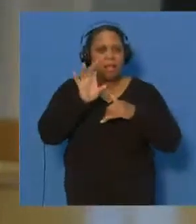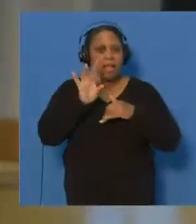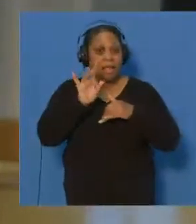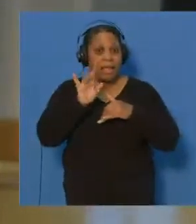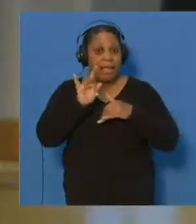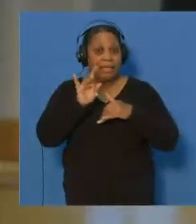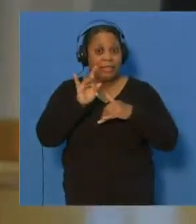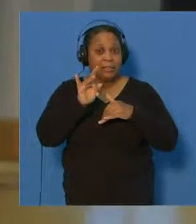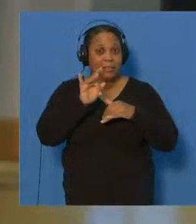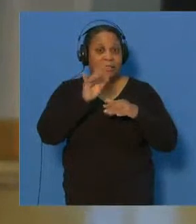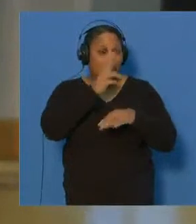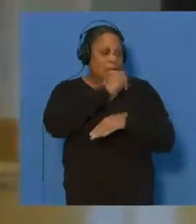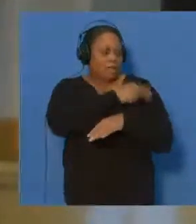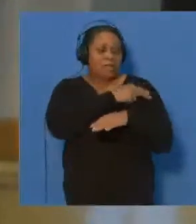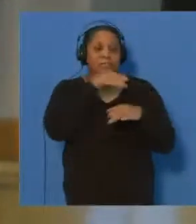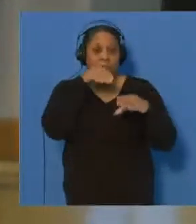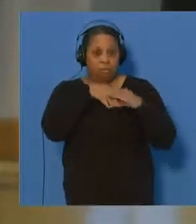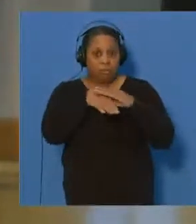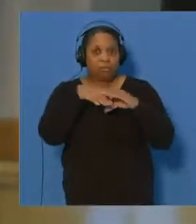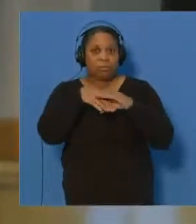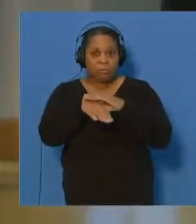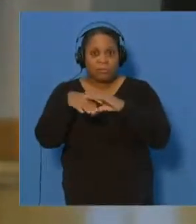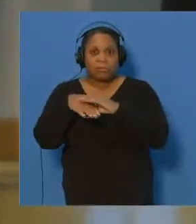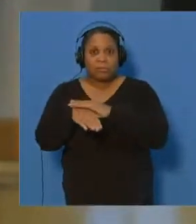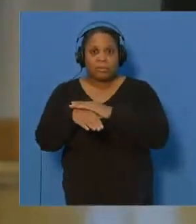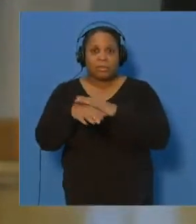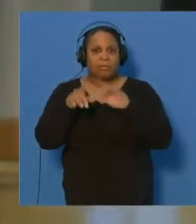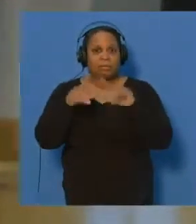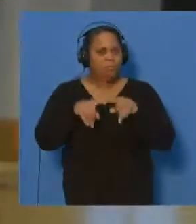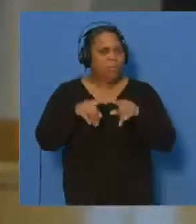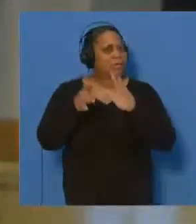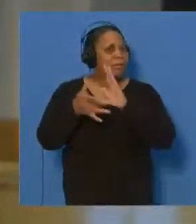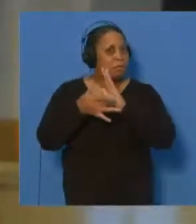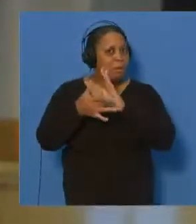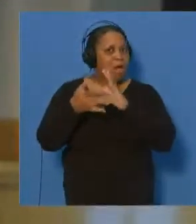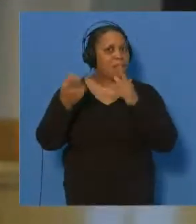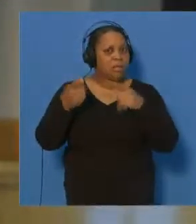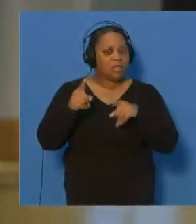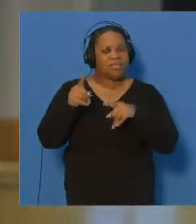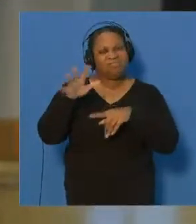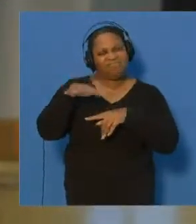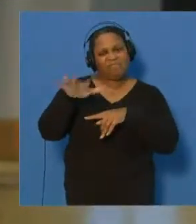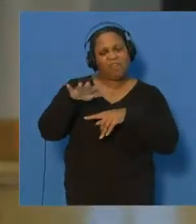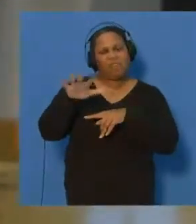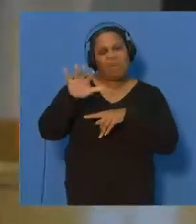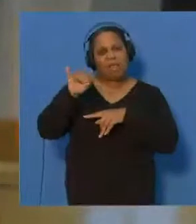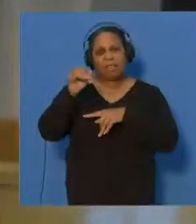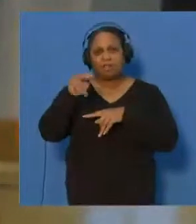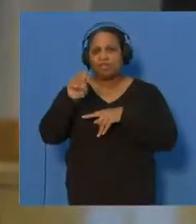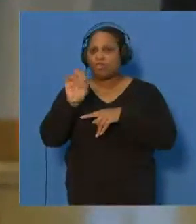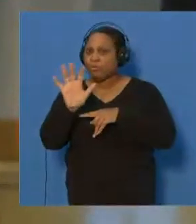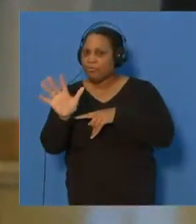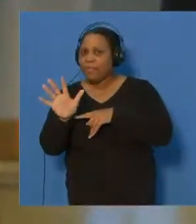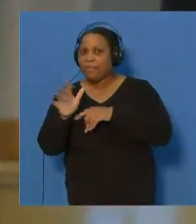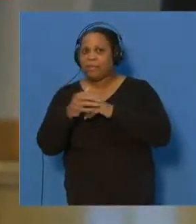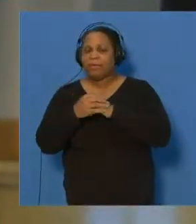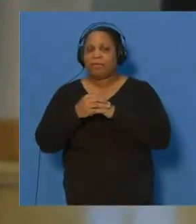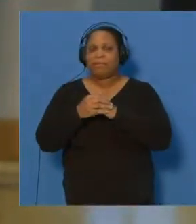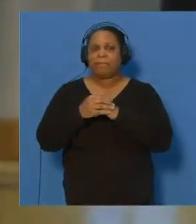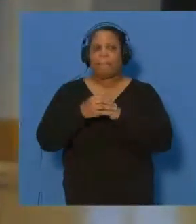hospital admissions. And at this point, based on the modeling, that would take place around the 5th of June.